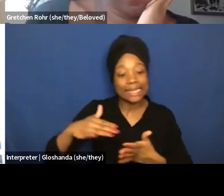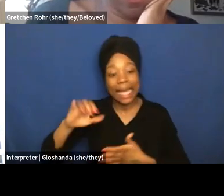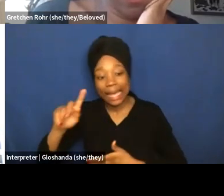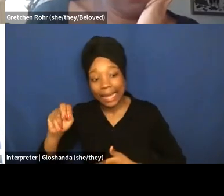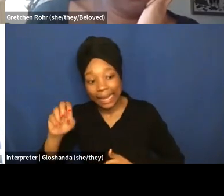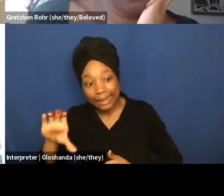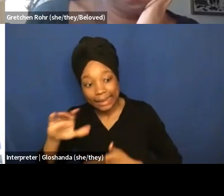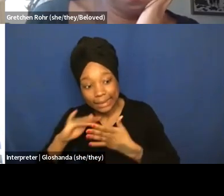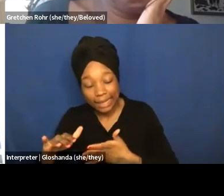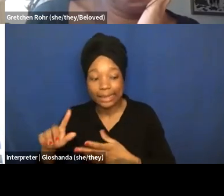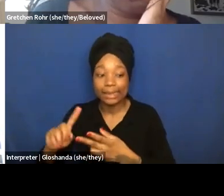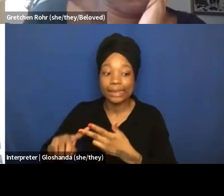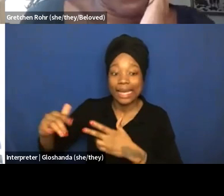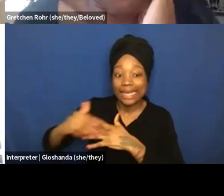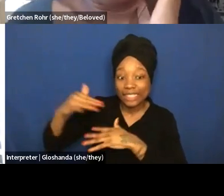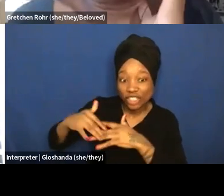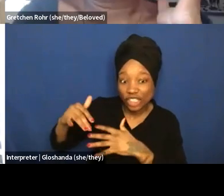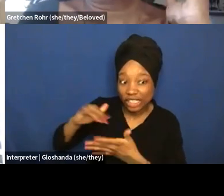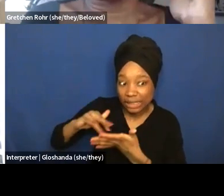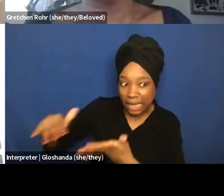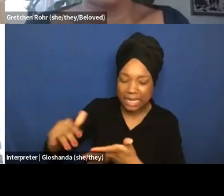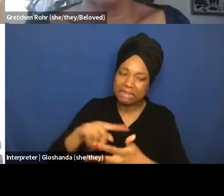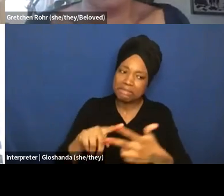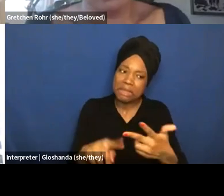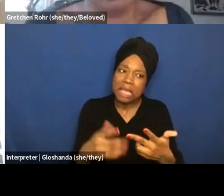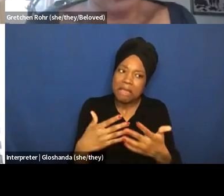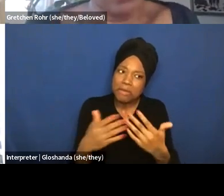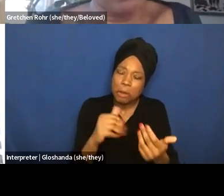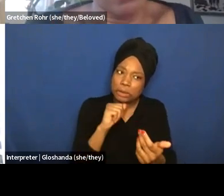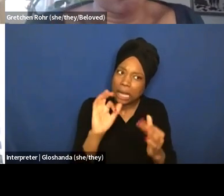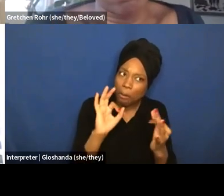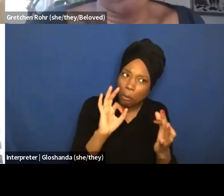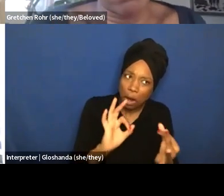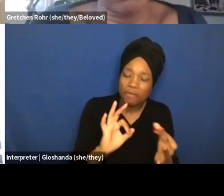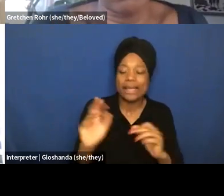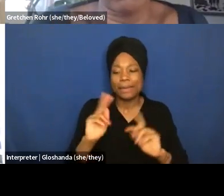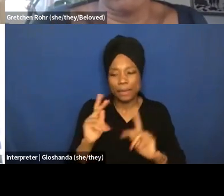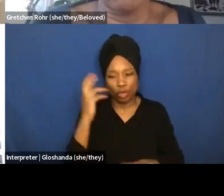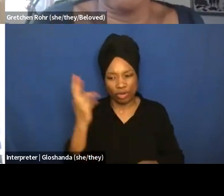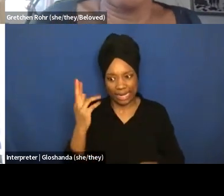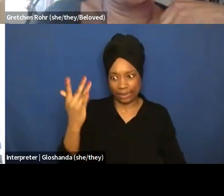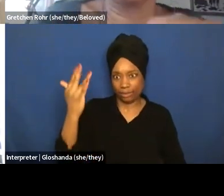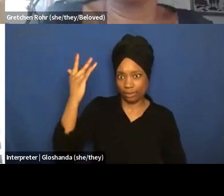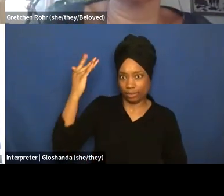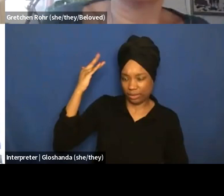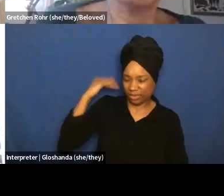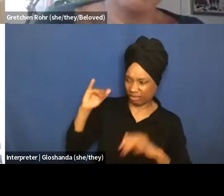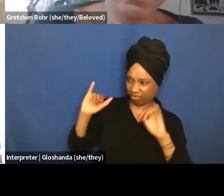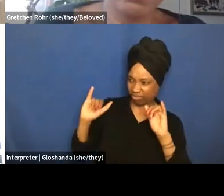as compromised as those fields are, folks realized over half a century ago, oh,